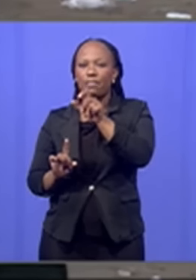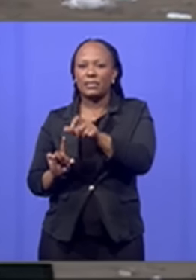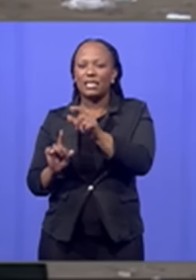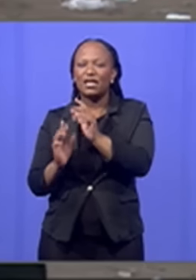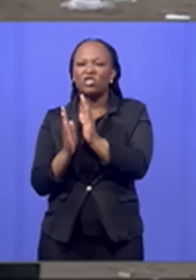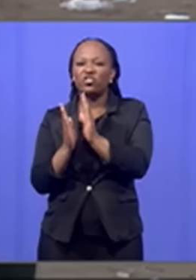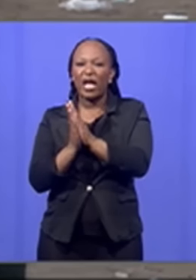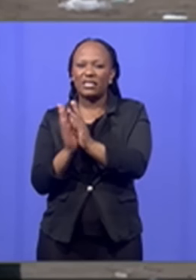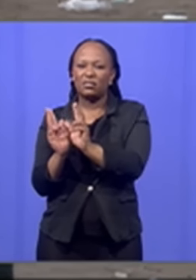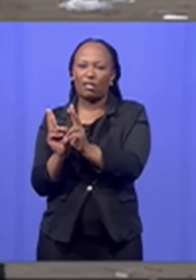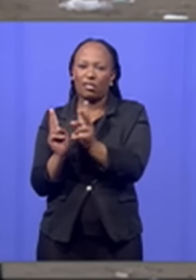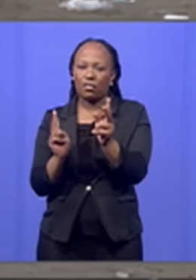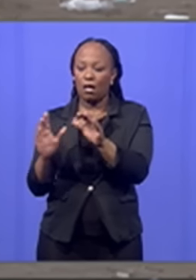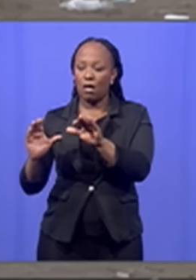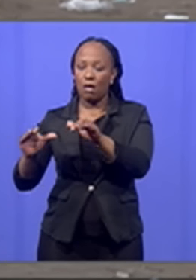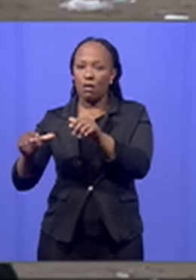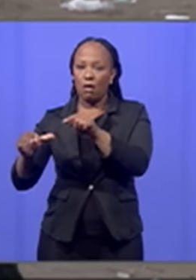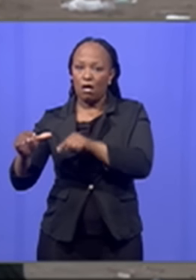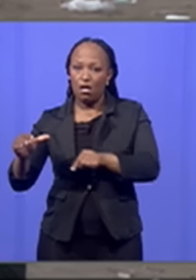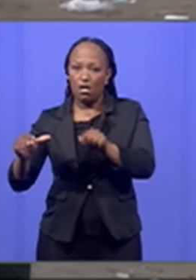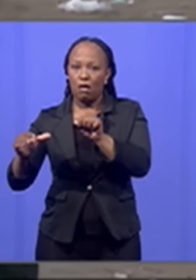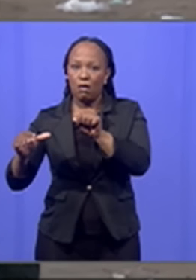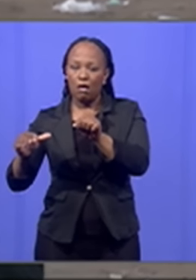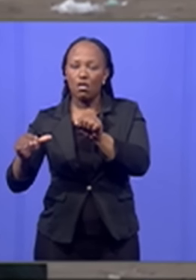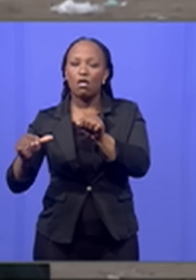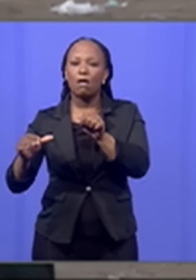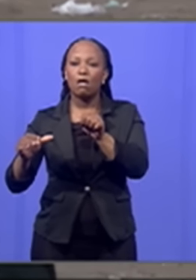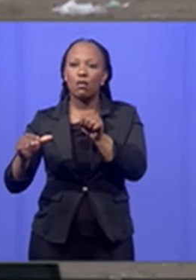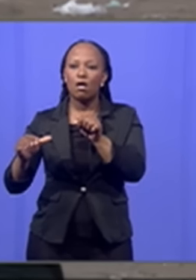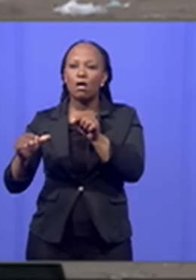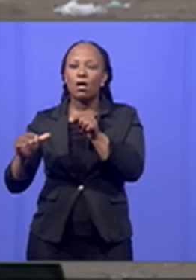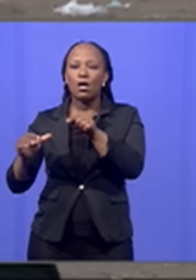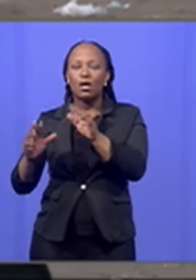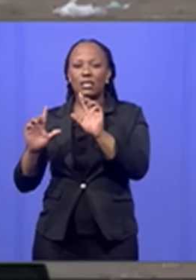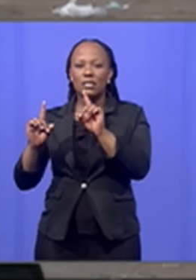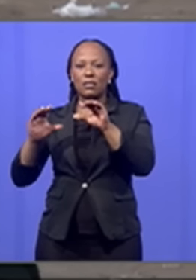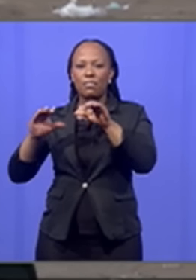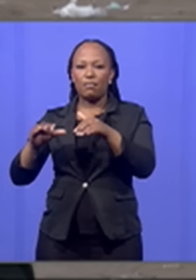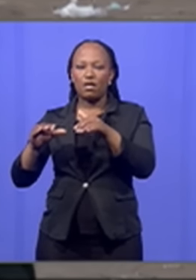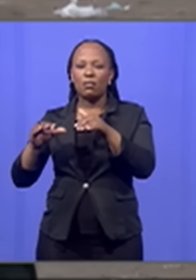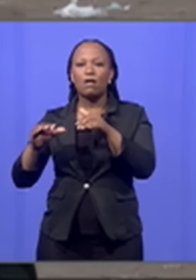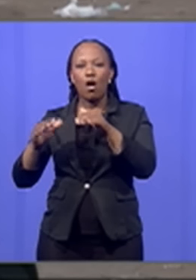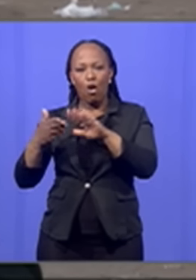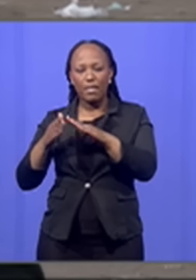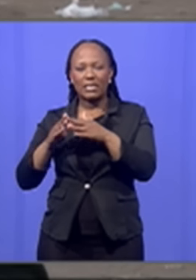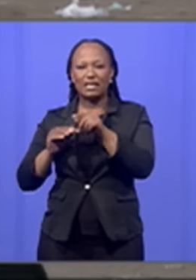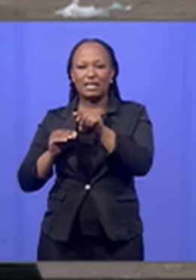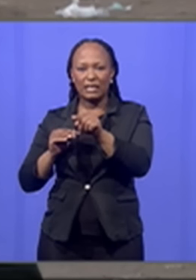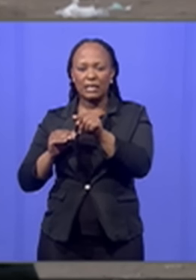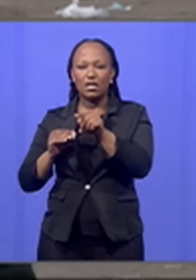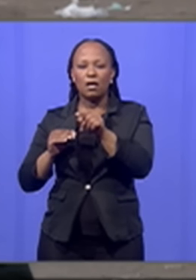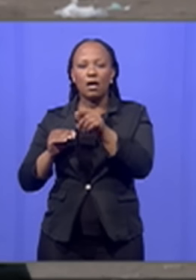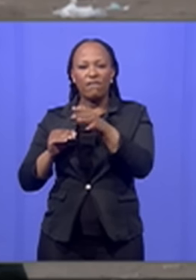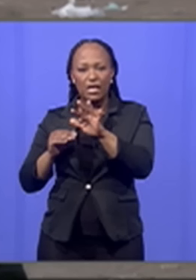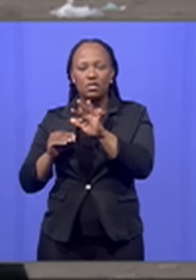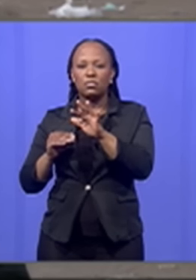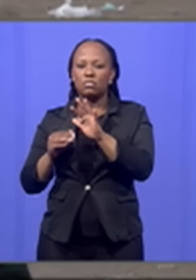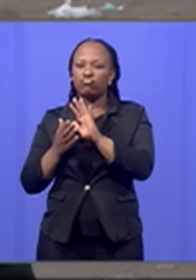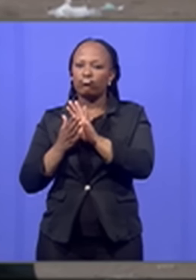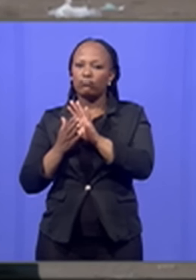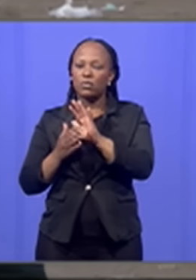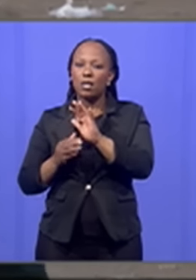a buisana le rona mme ba seboledi sa lefapha la merero ya selegae ba tlhalosa fa mabane ba kgonne go thusa batho